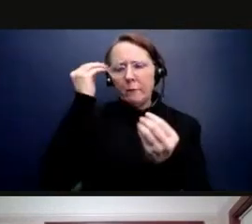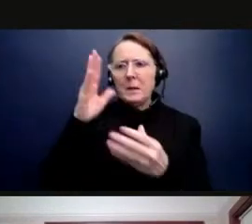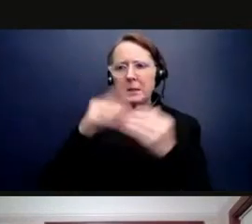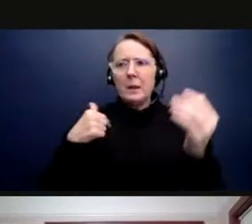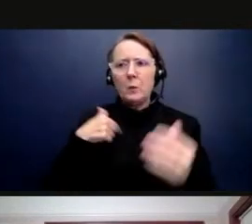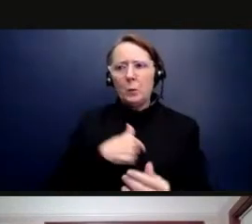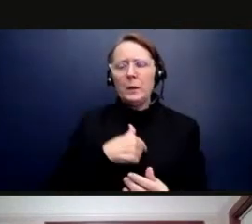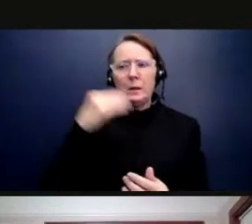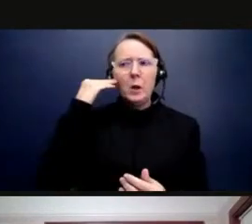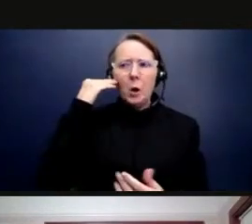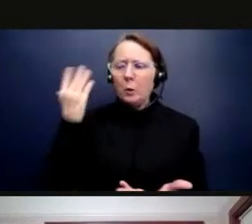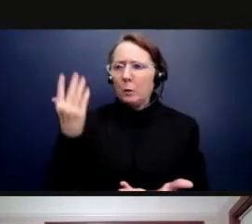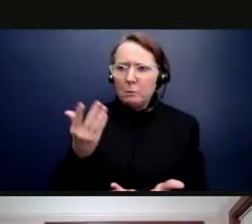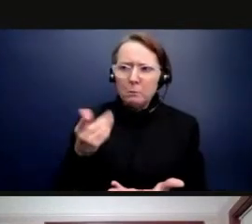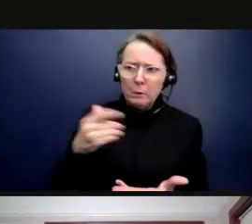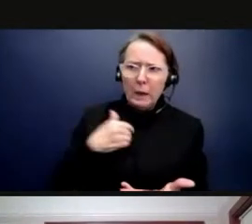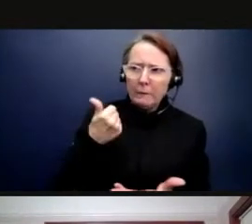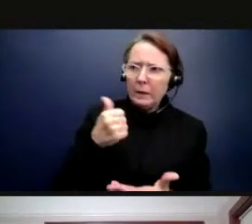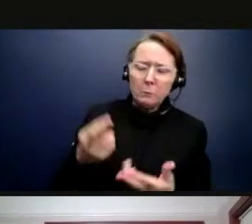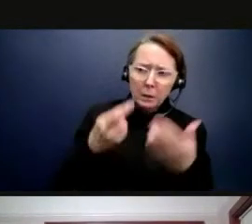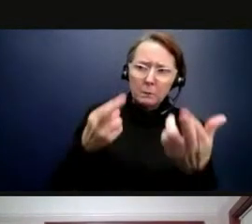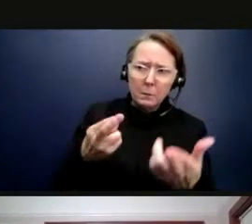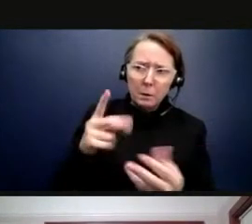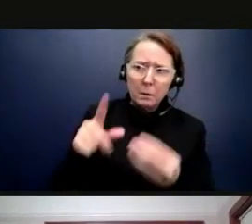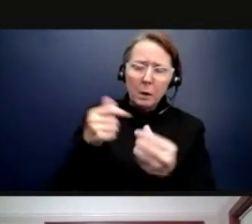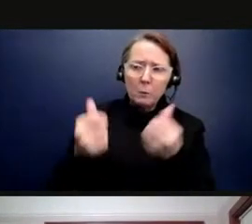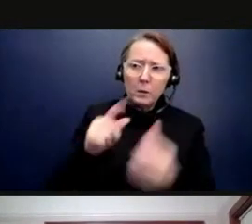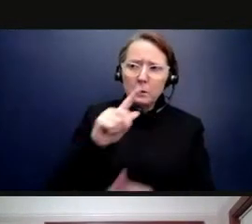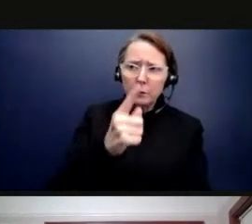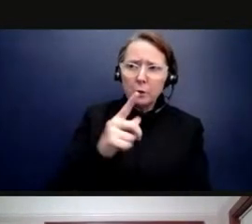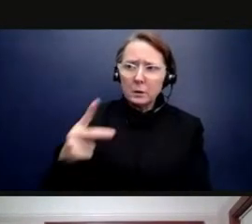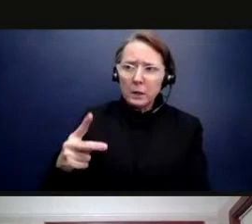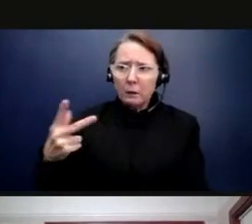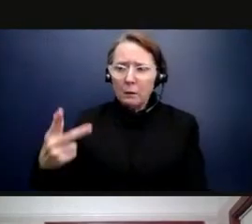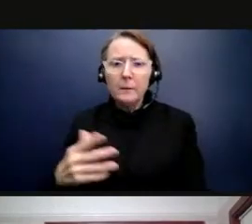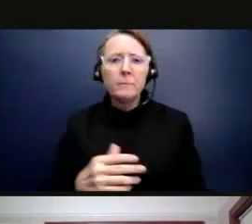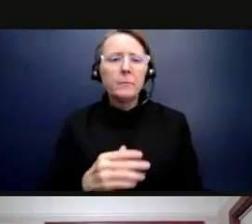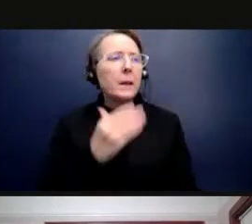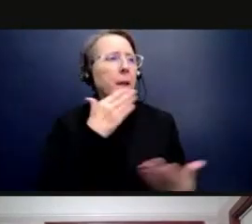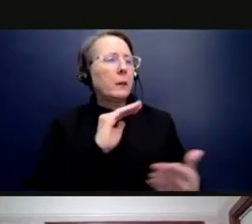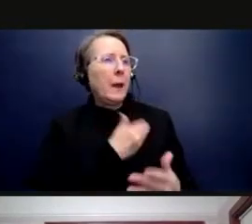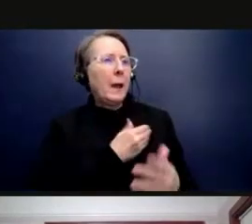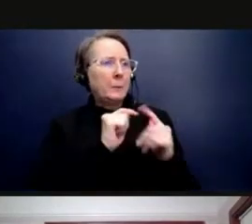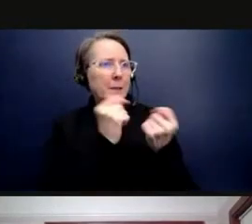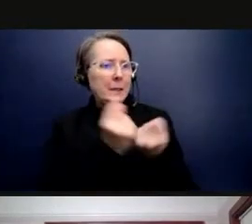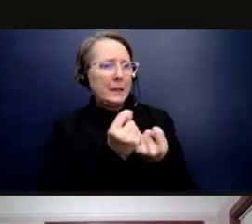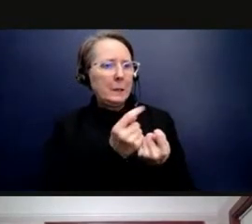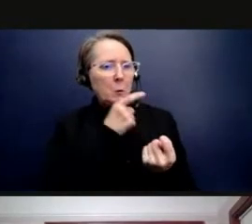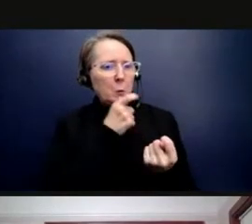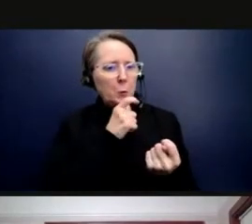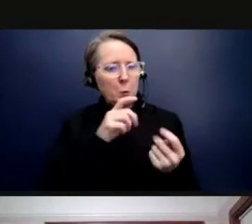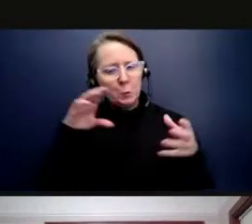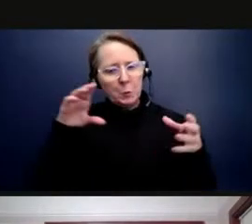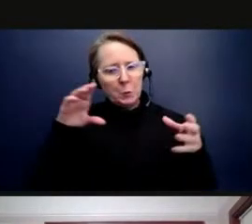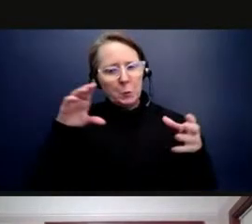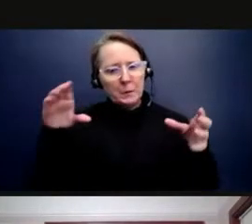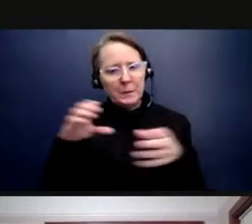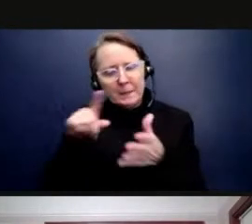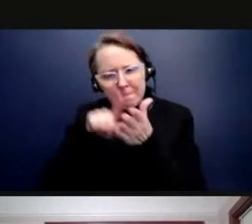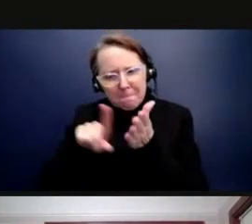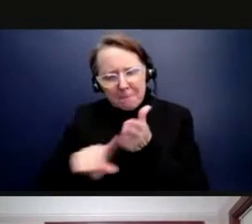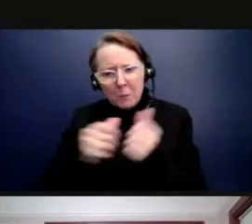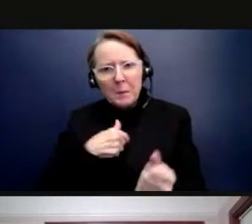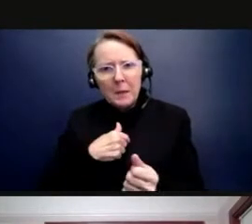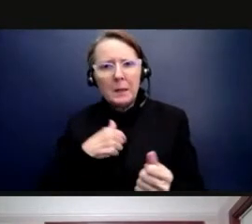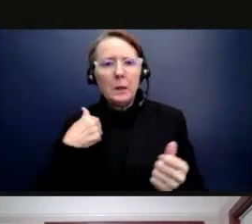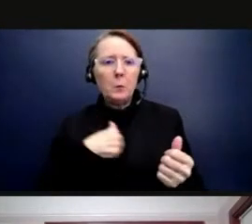we do. I'm just wondering if you have any sort of recommendation. Thank you. Our team that does due diligence with me, we would put the Front